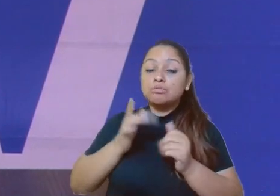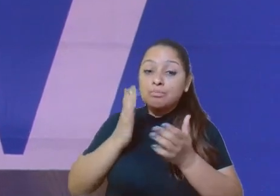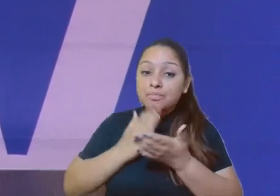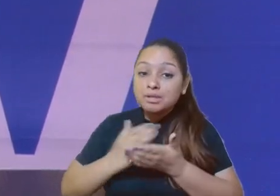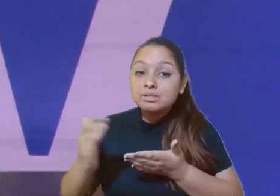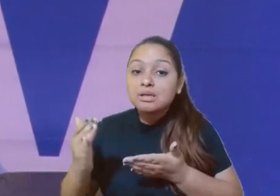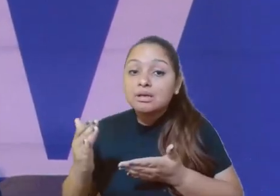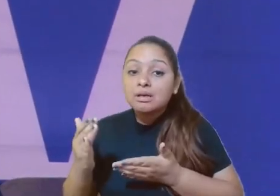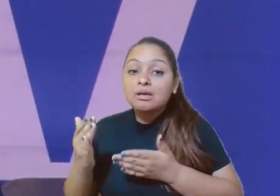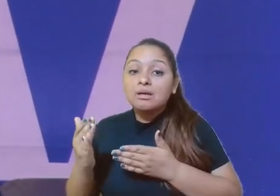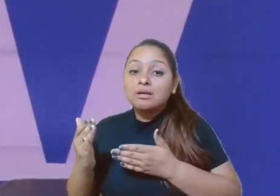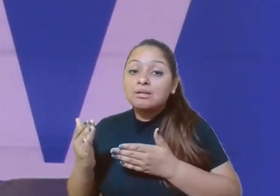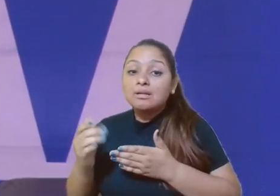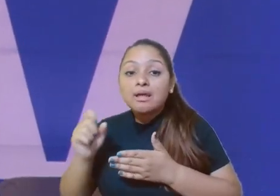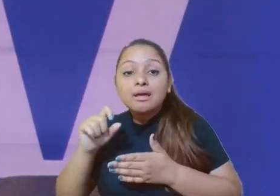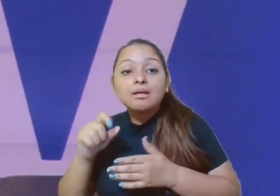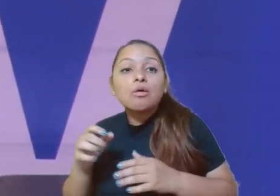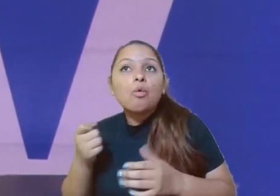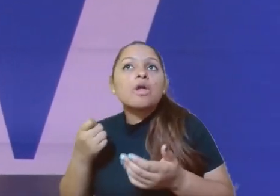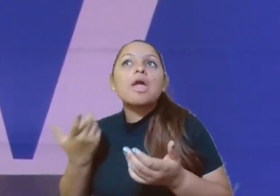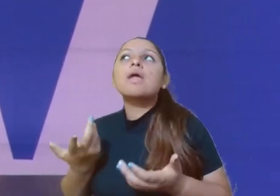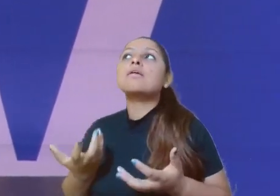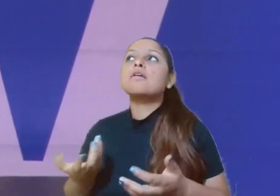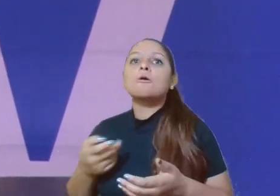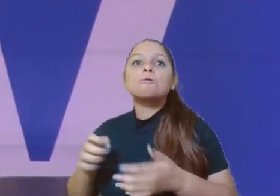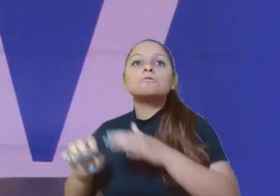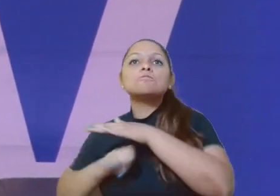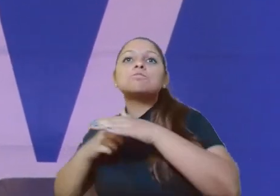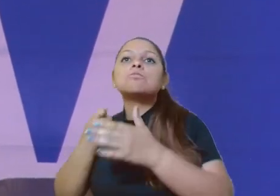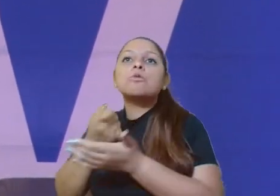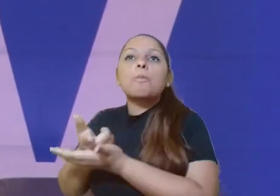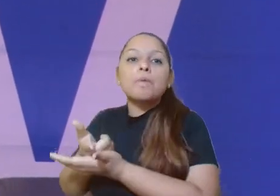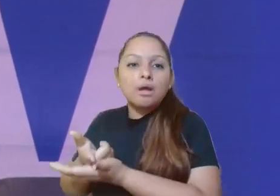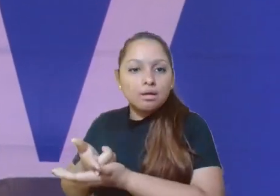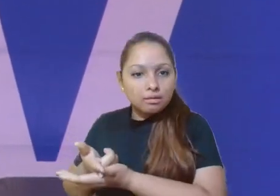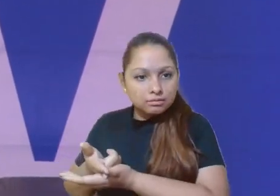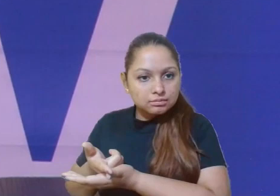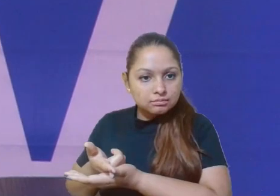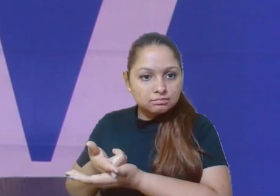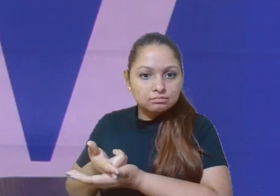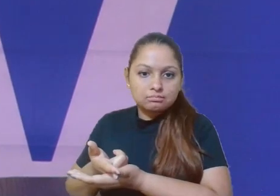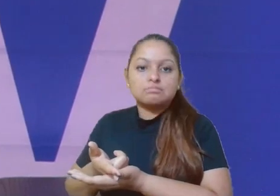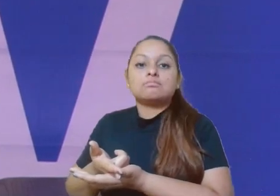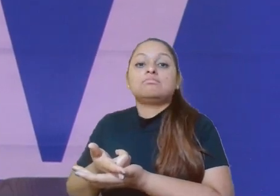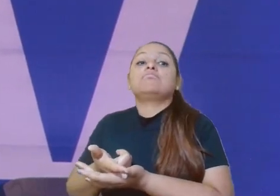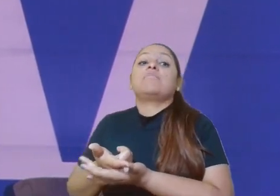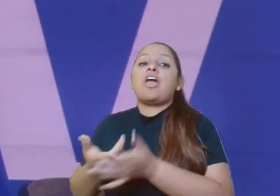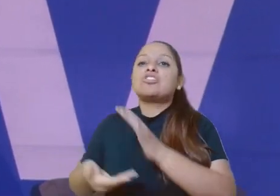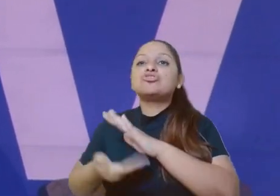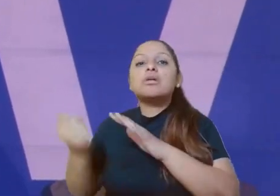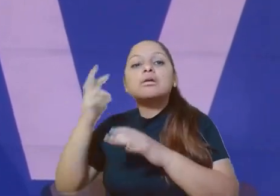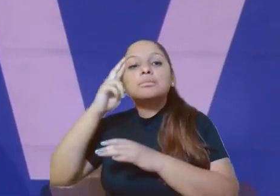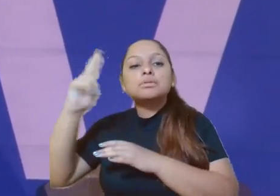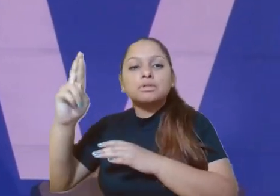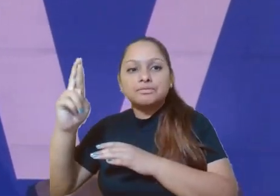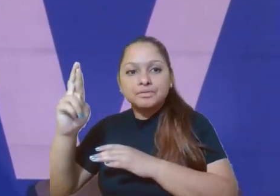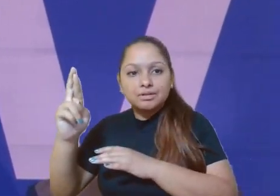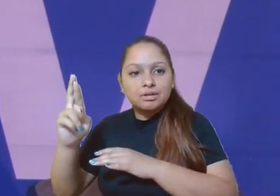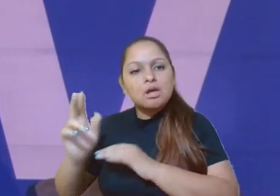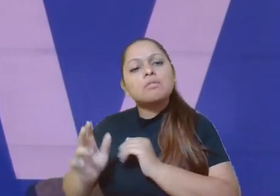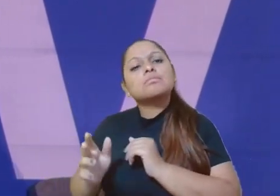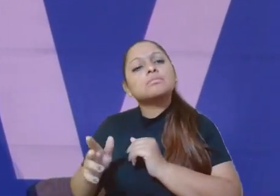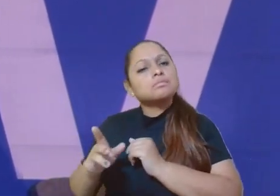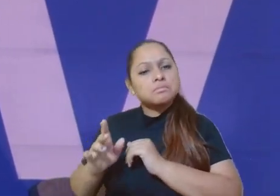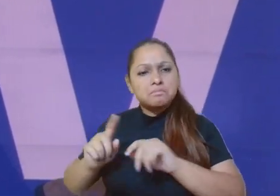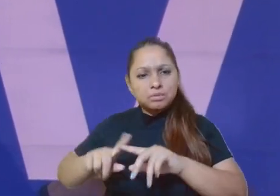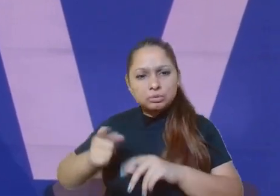idea of buying the company, the first thing would be to remove the founders. The founders are there till now, and they are taking the technology, the